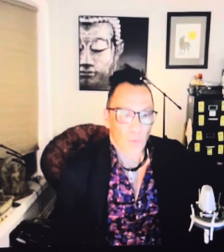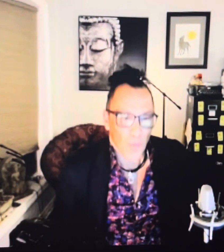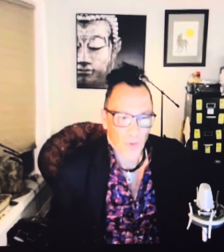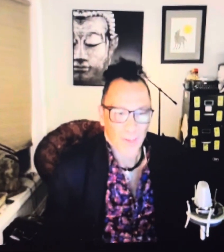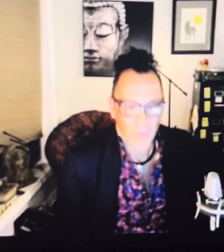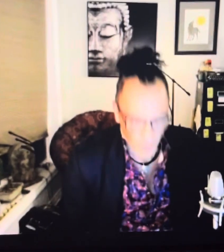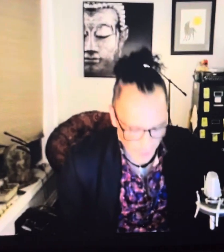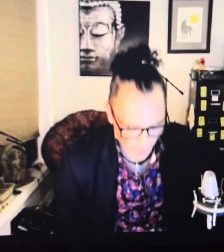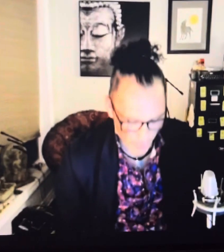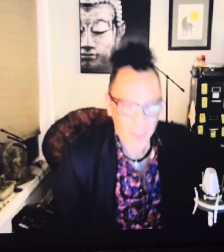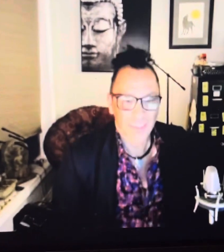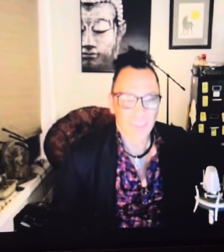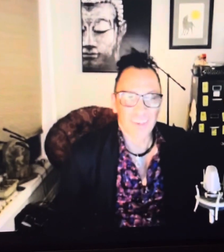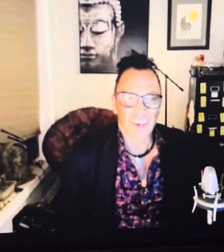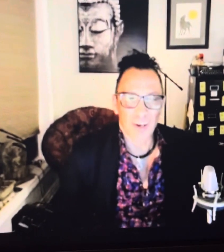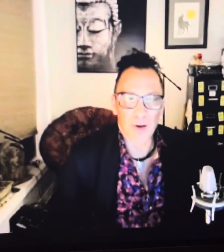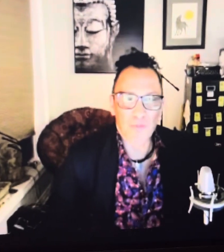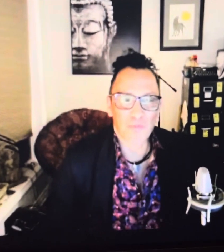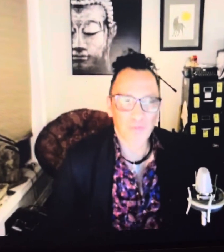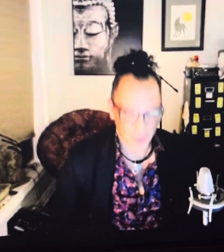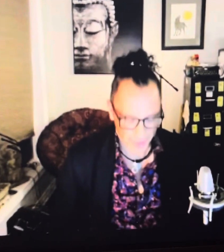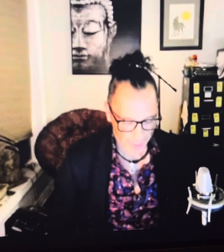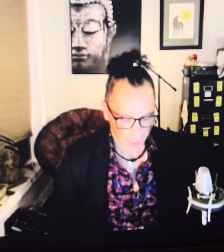Oh boy, wow.